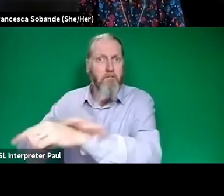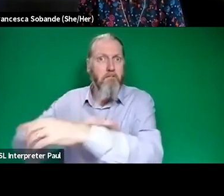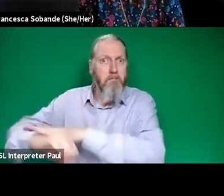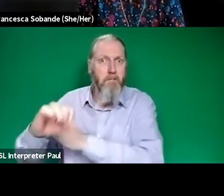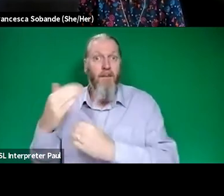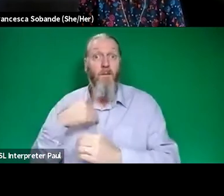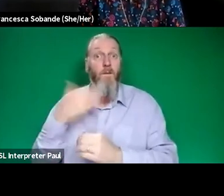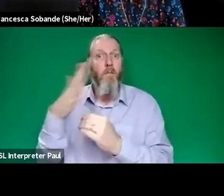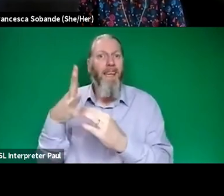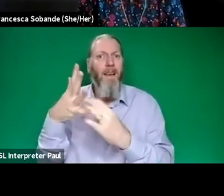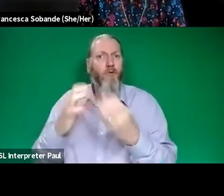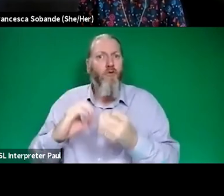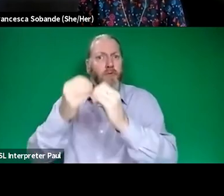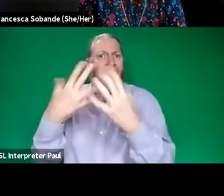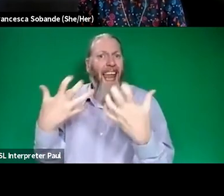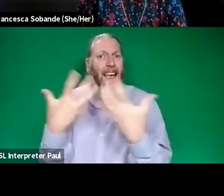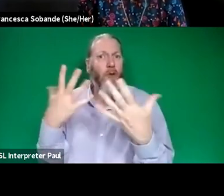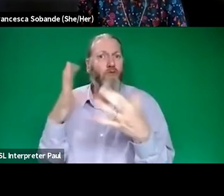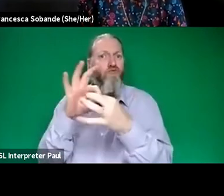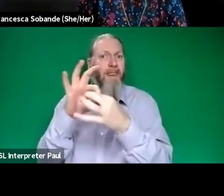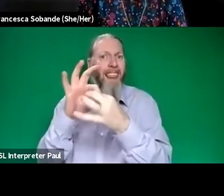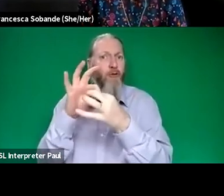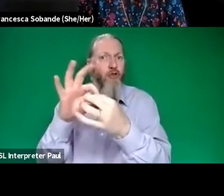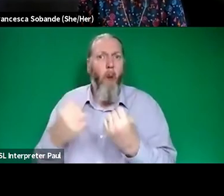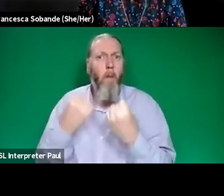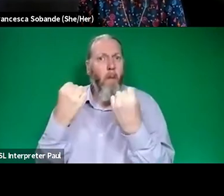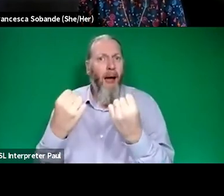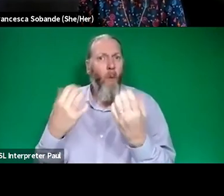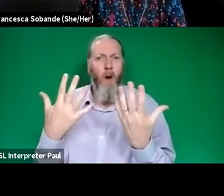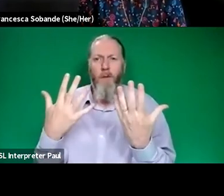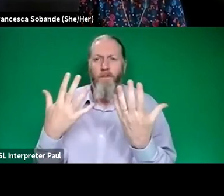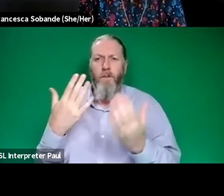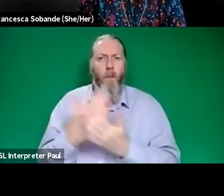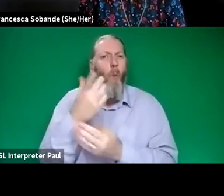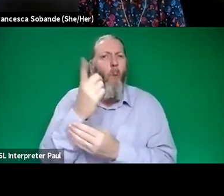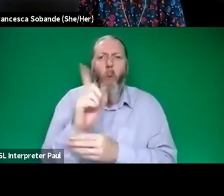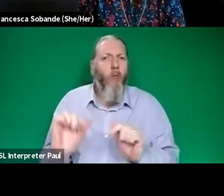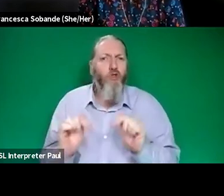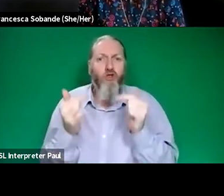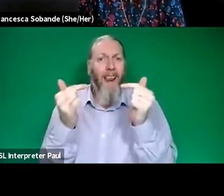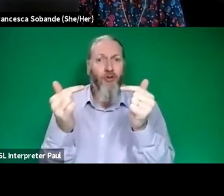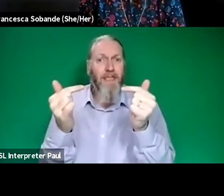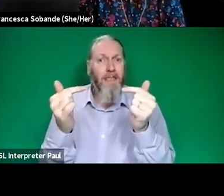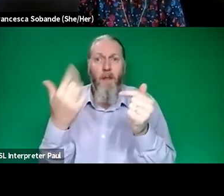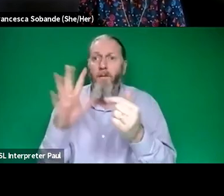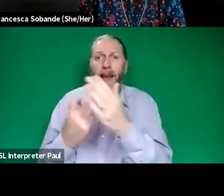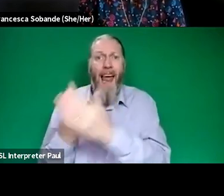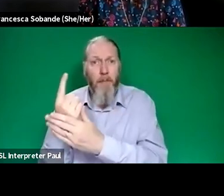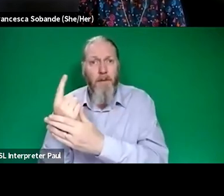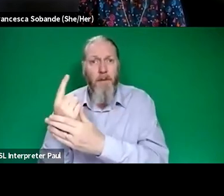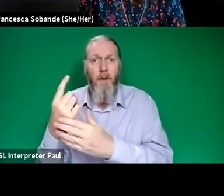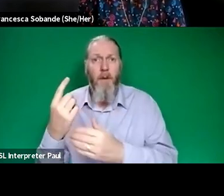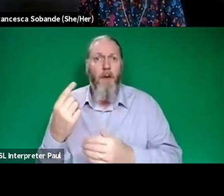power. What does it look like? What are challenges that you have faced? What are challenges that you can see are perhaps